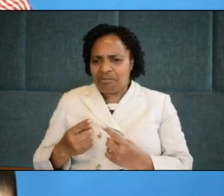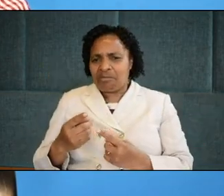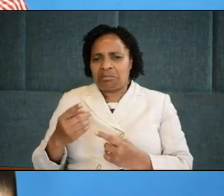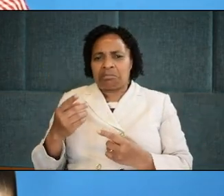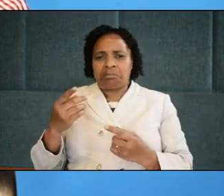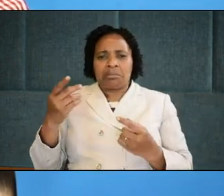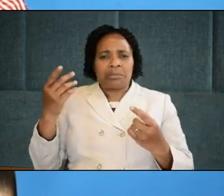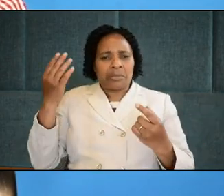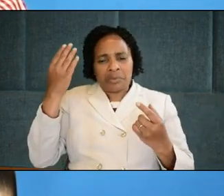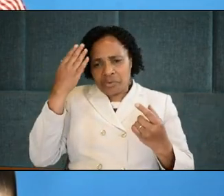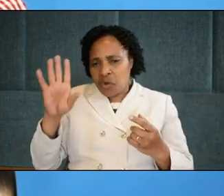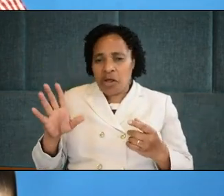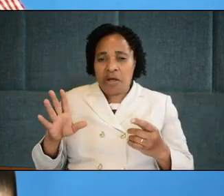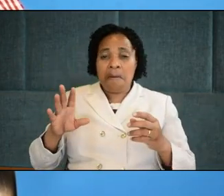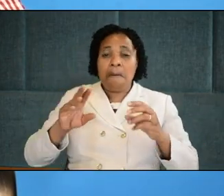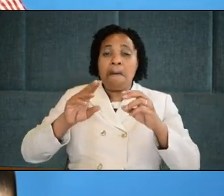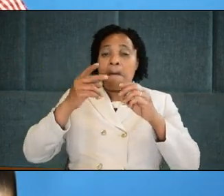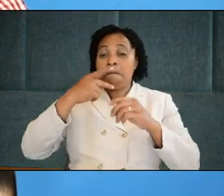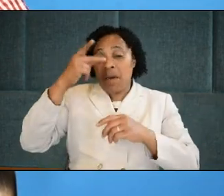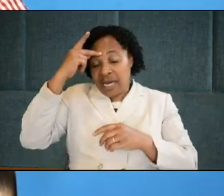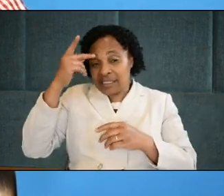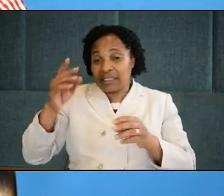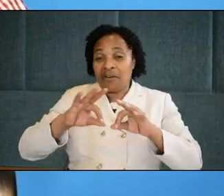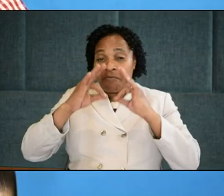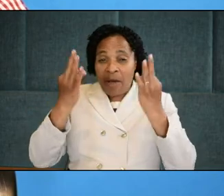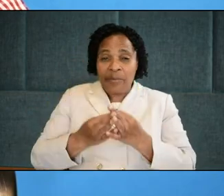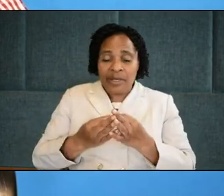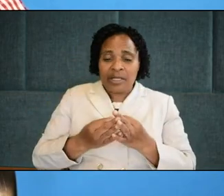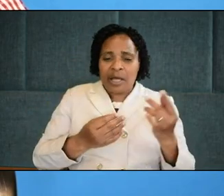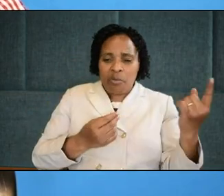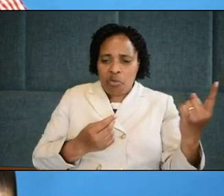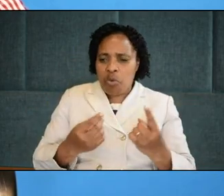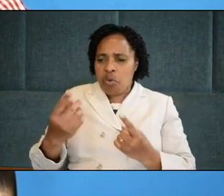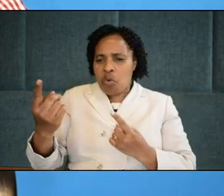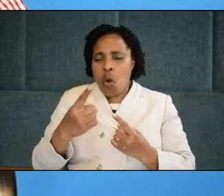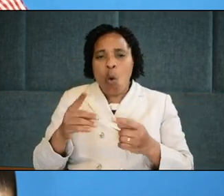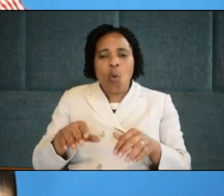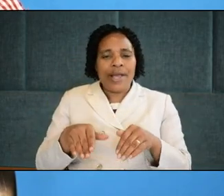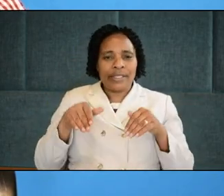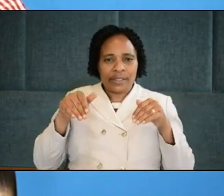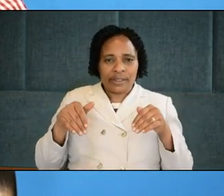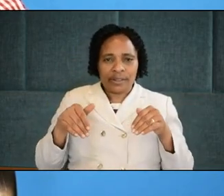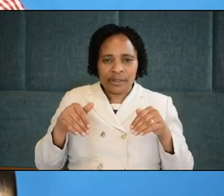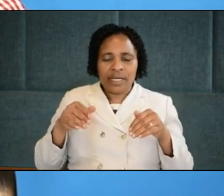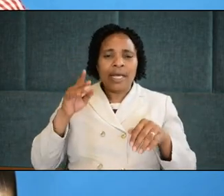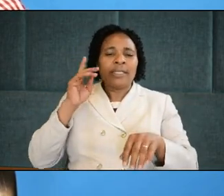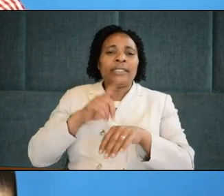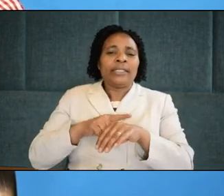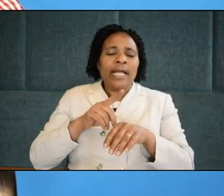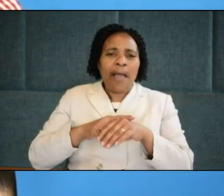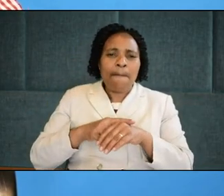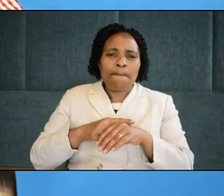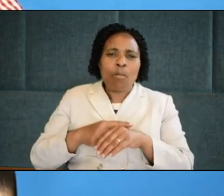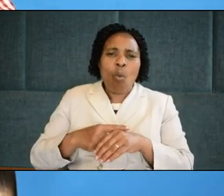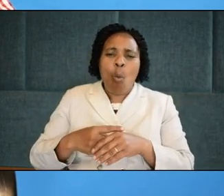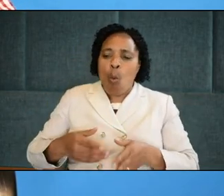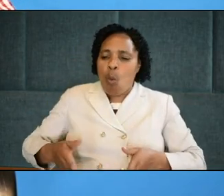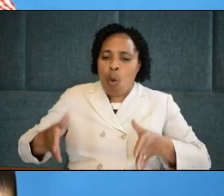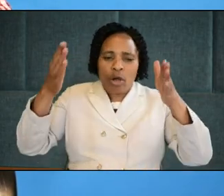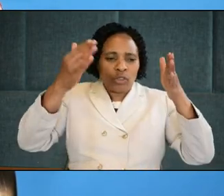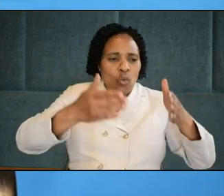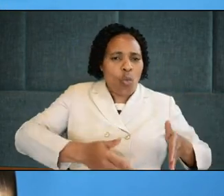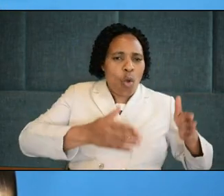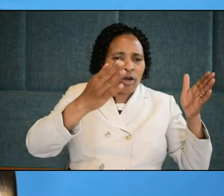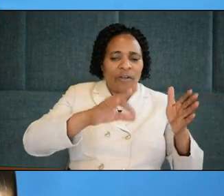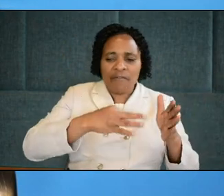and family were living in different houses, but they're brought in, just waiting. And by the time the walls fell down,